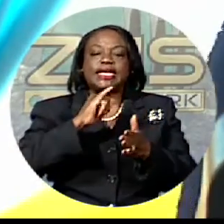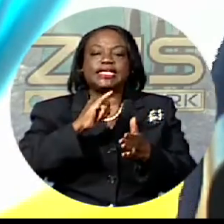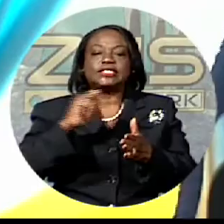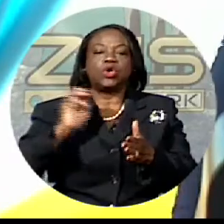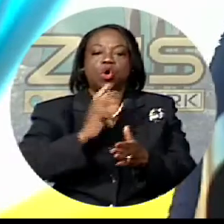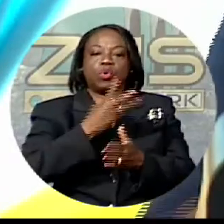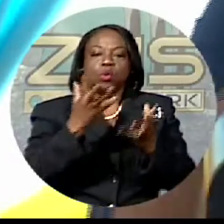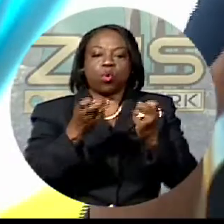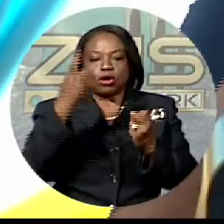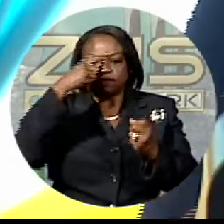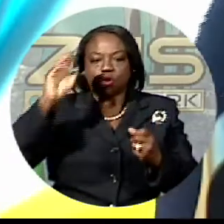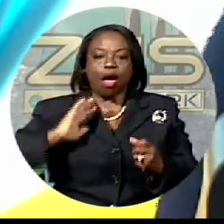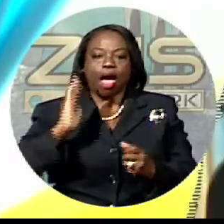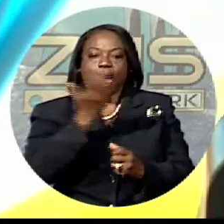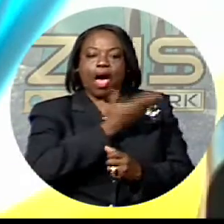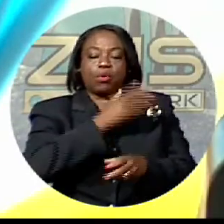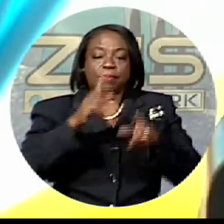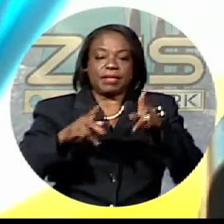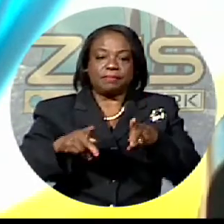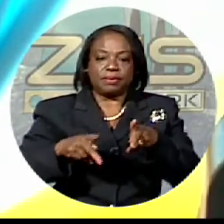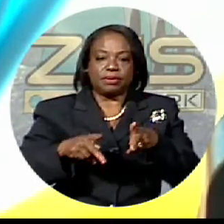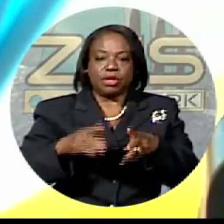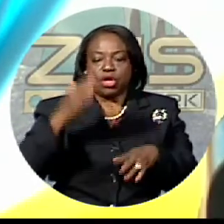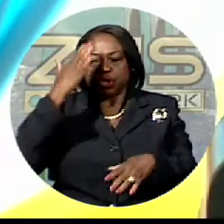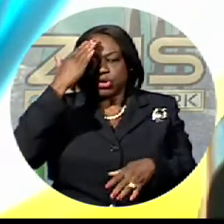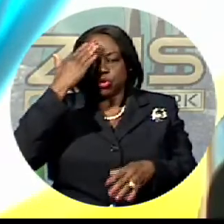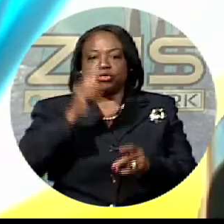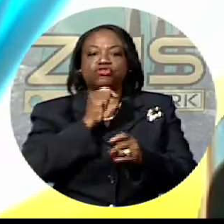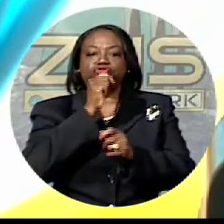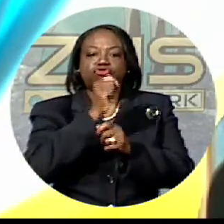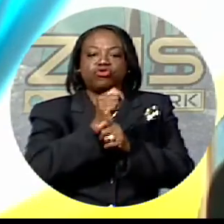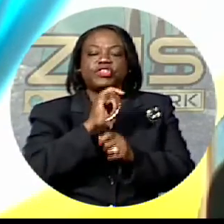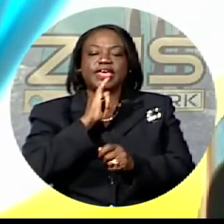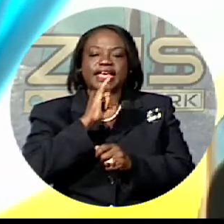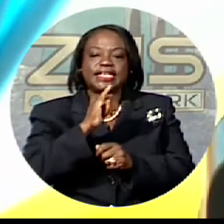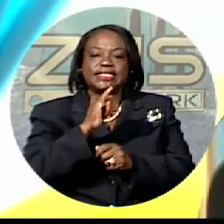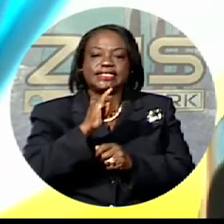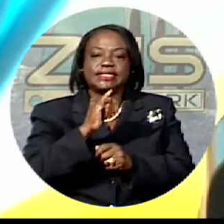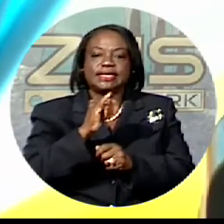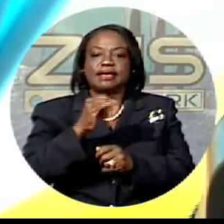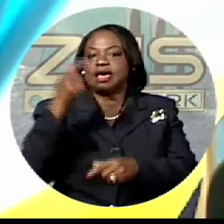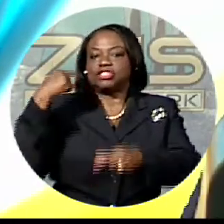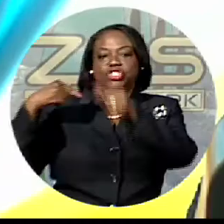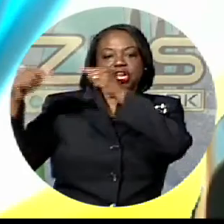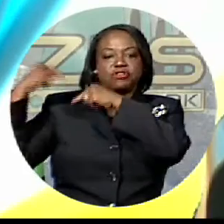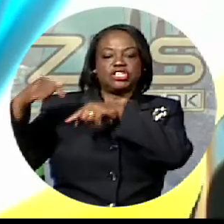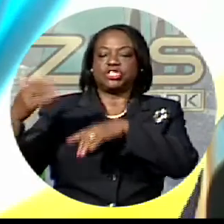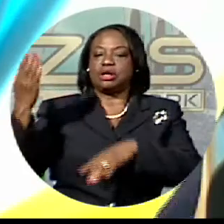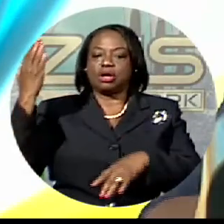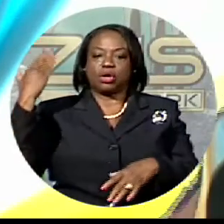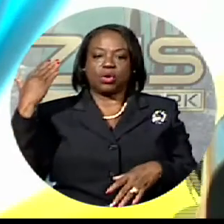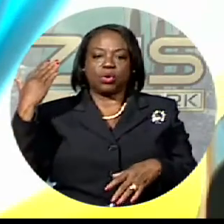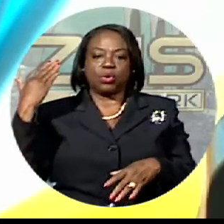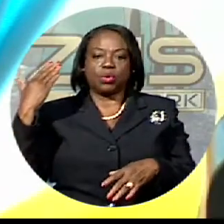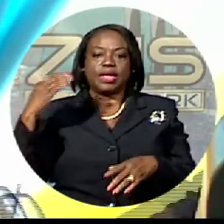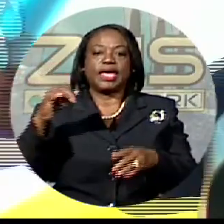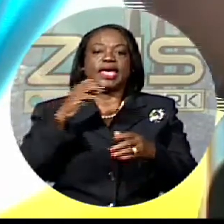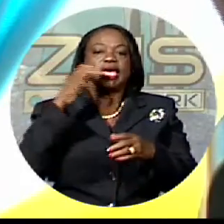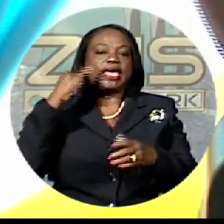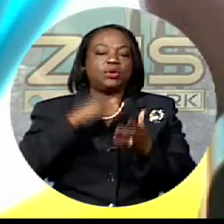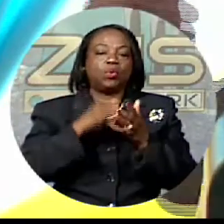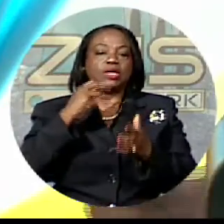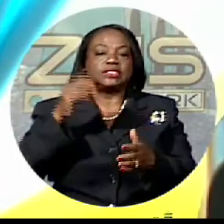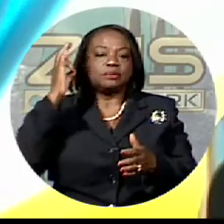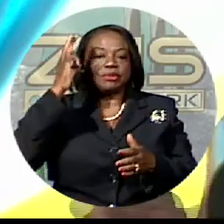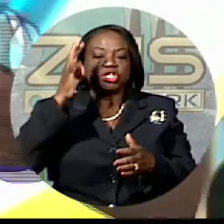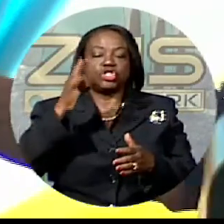people. Because, you know, the truth is, you know, last generation ago, it was preacher hall. Today, it's